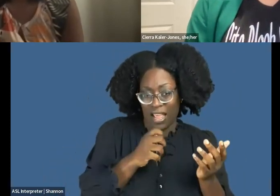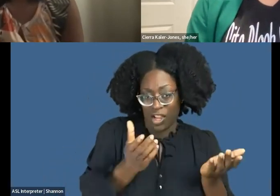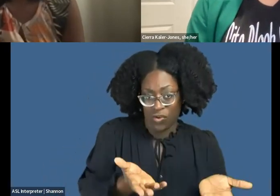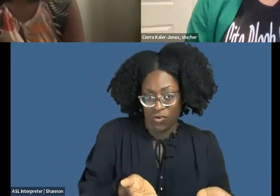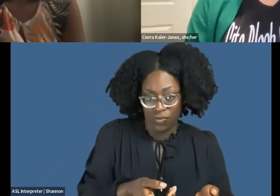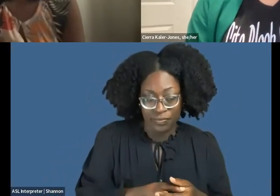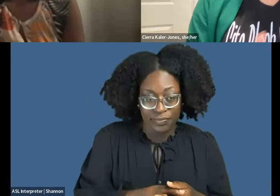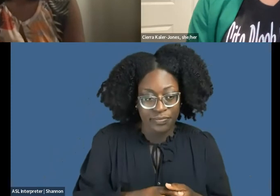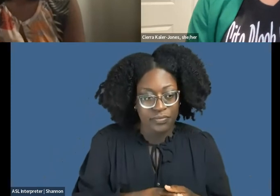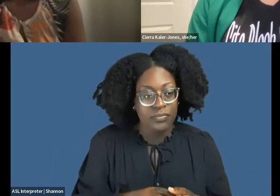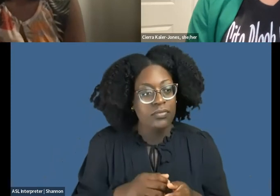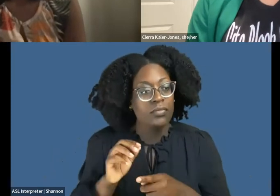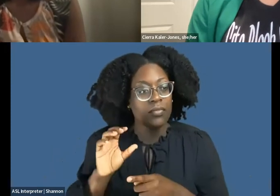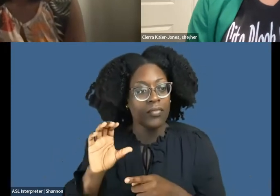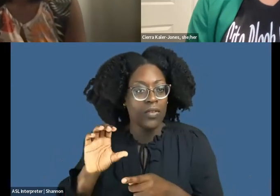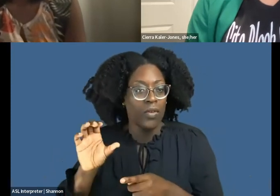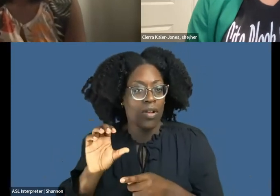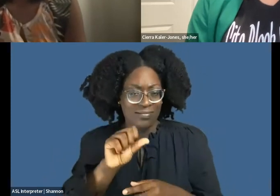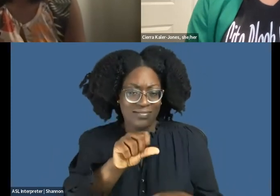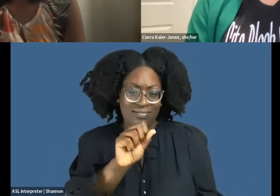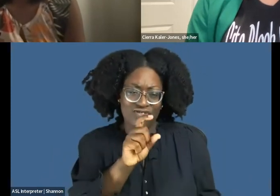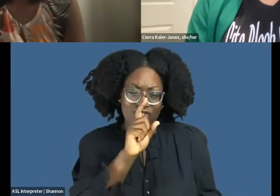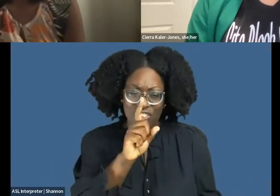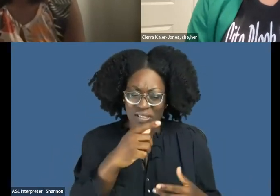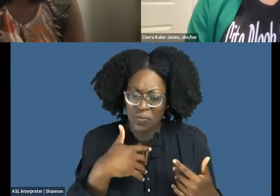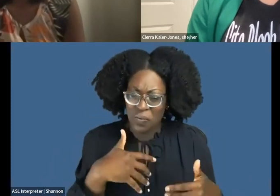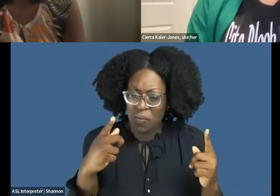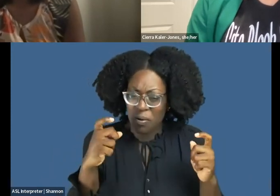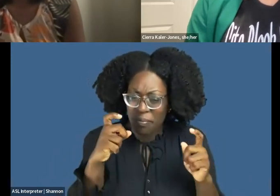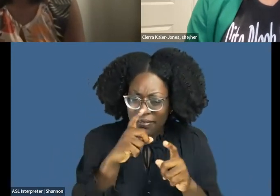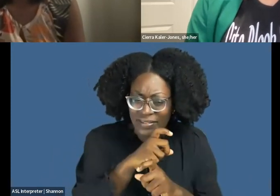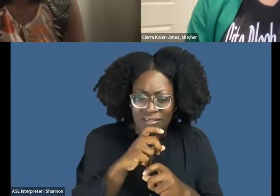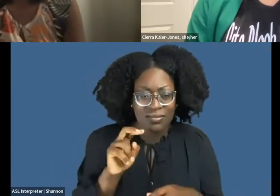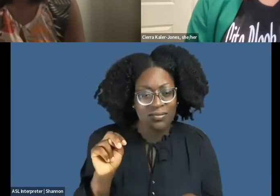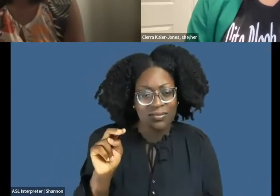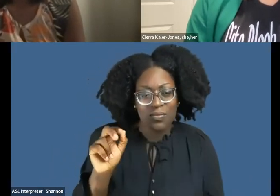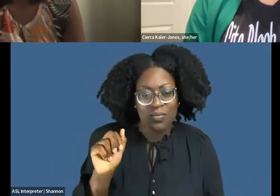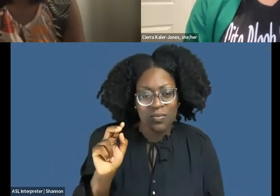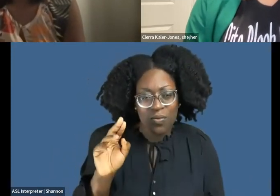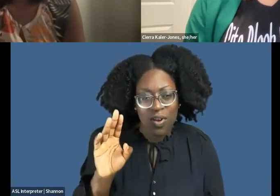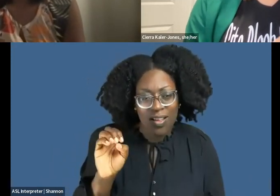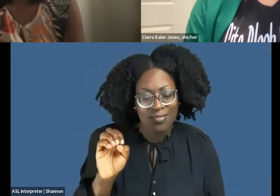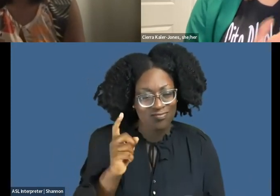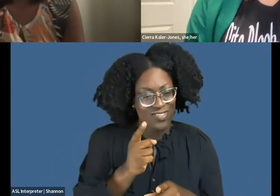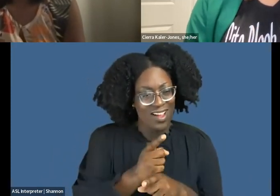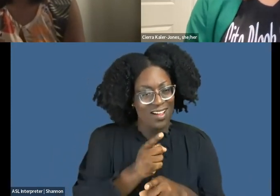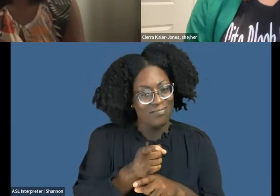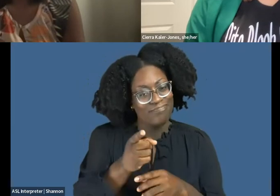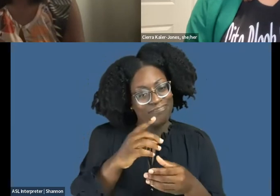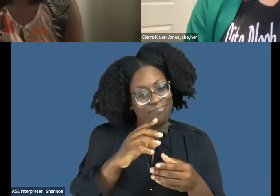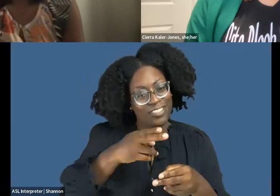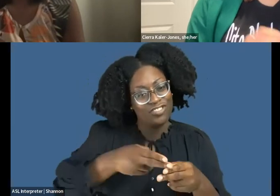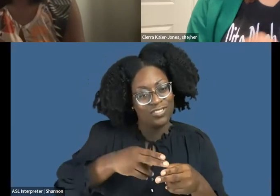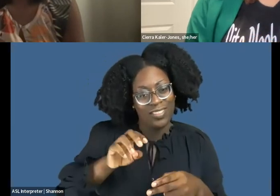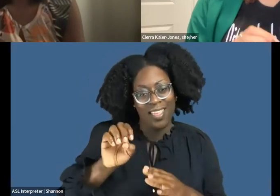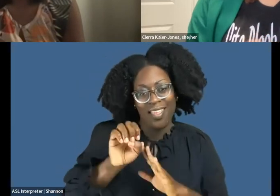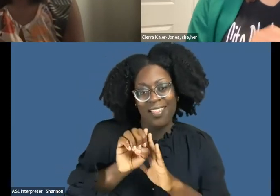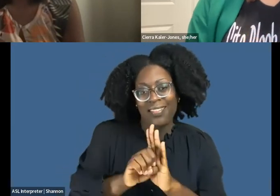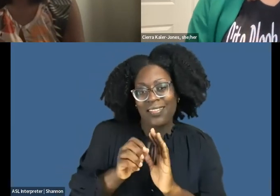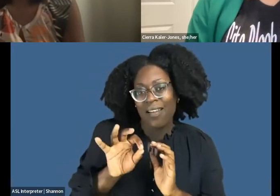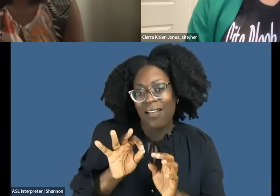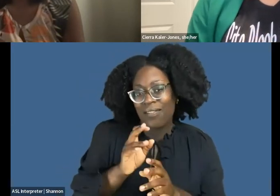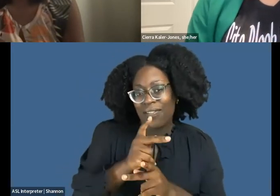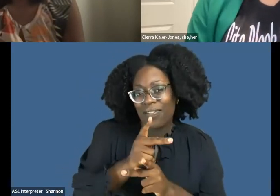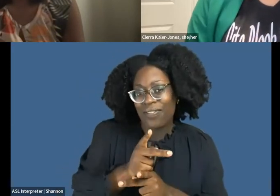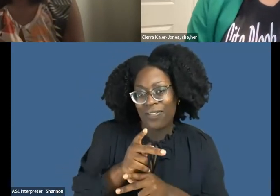you're bringing up of the ethic of care in being able to share these stories. So as we dive a little bit deeper